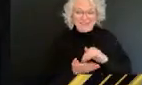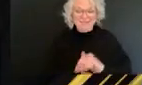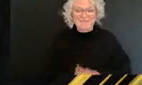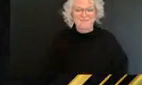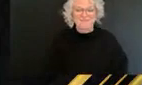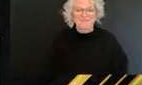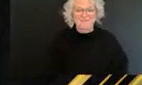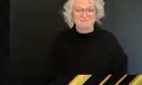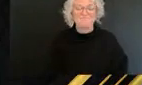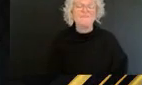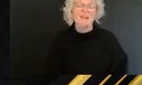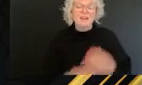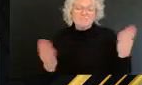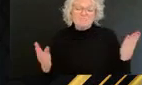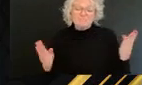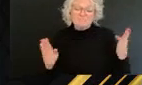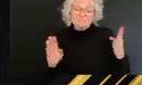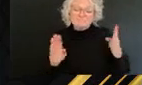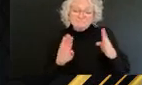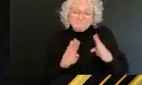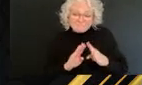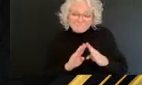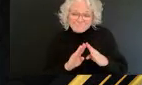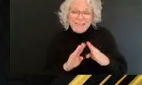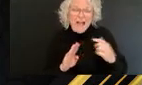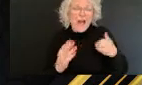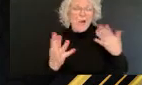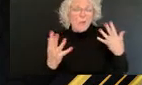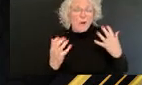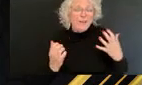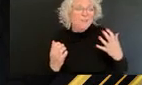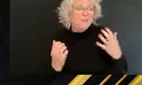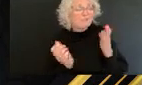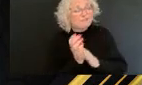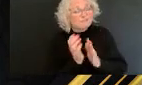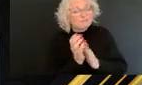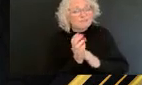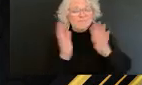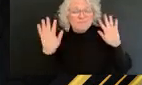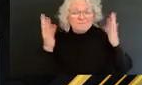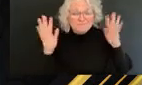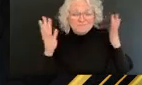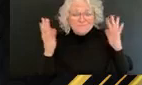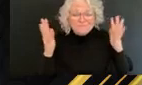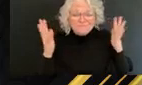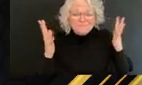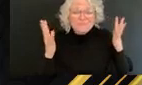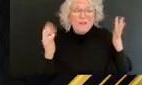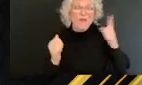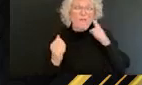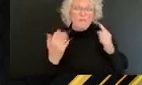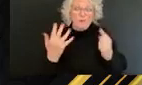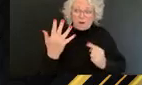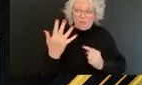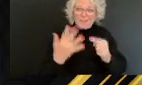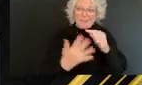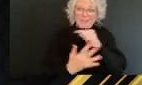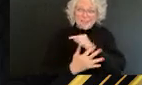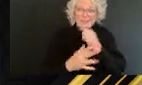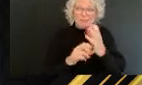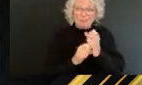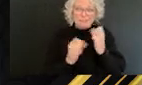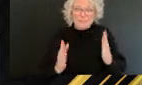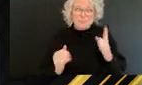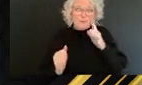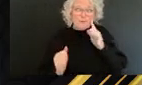Hello again. In closing, I hope that you will join me in applause and accolades for this year's recipients for